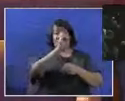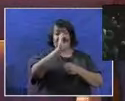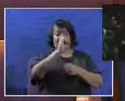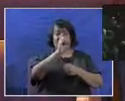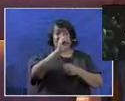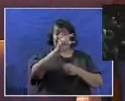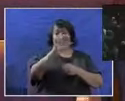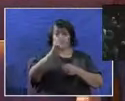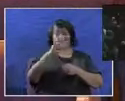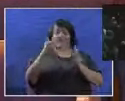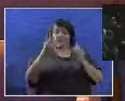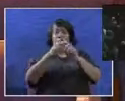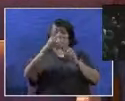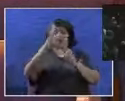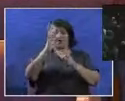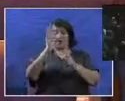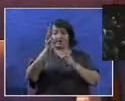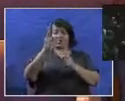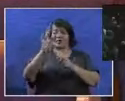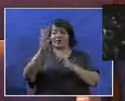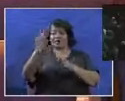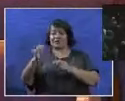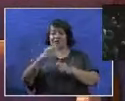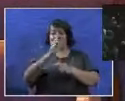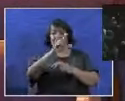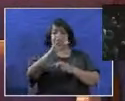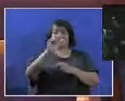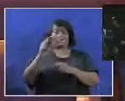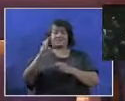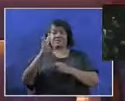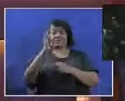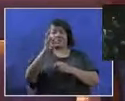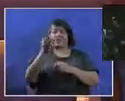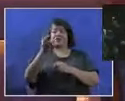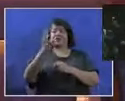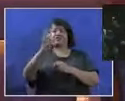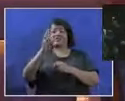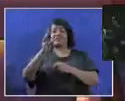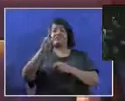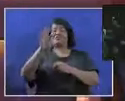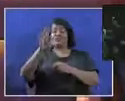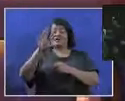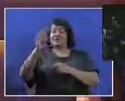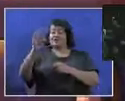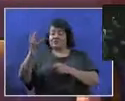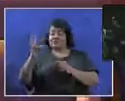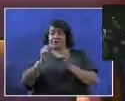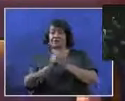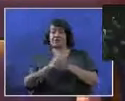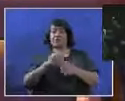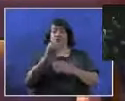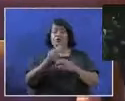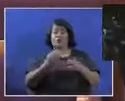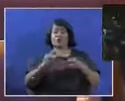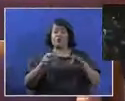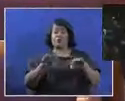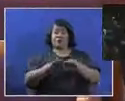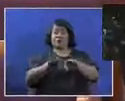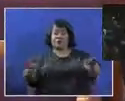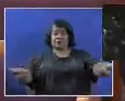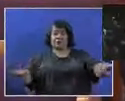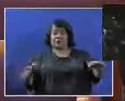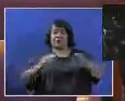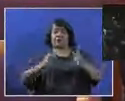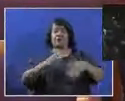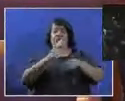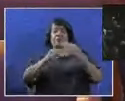to 77977. That's SSC Live to 77977. If it's your first time using this platform, wait for the